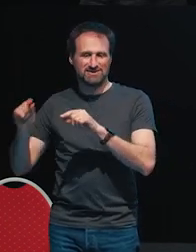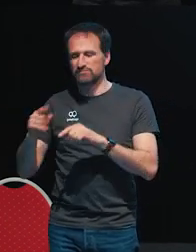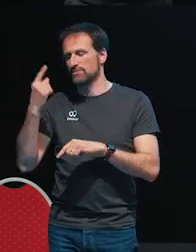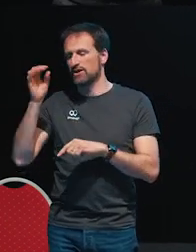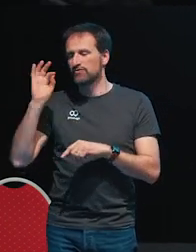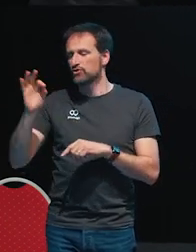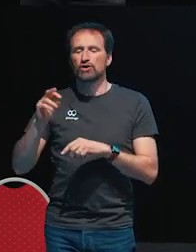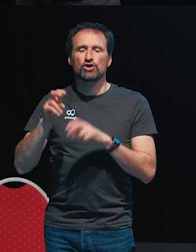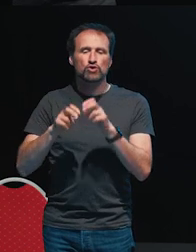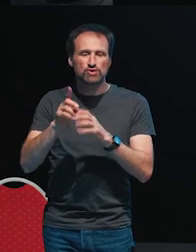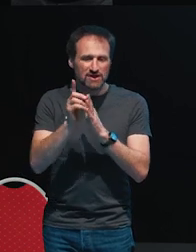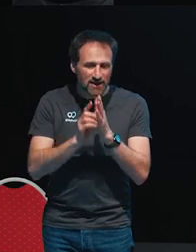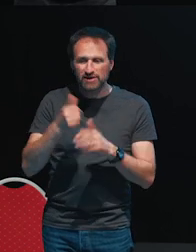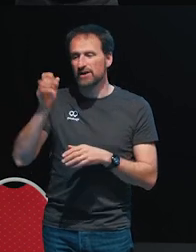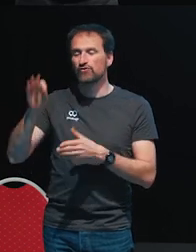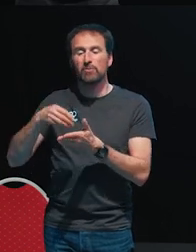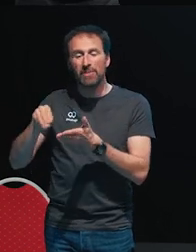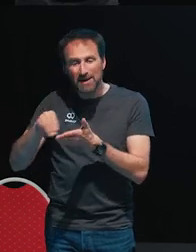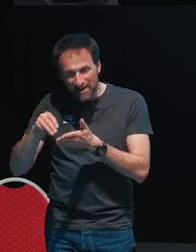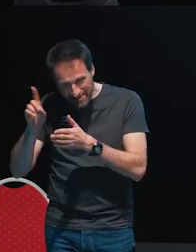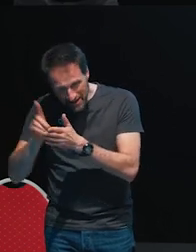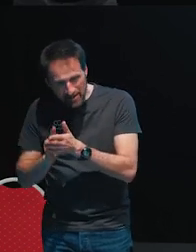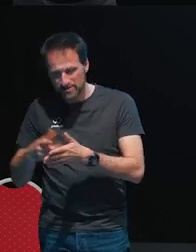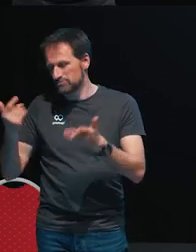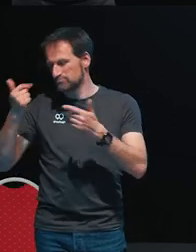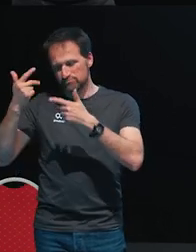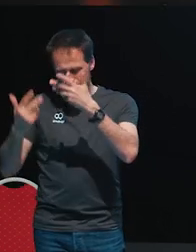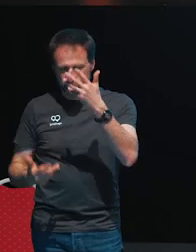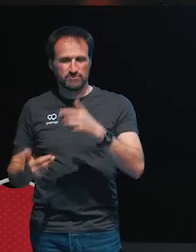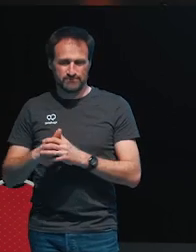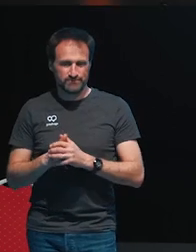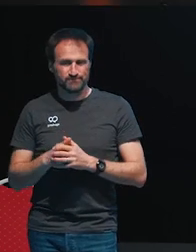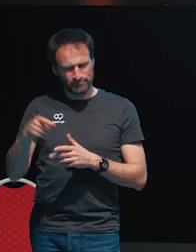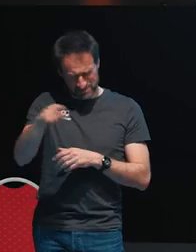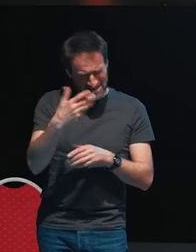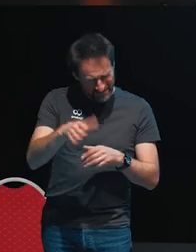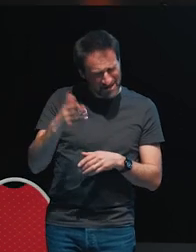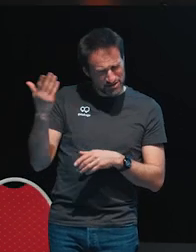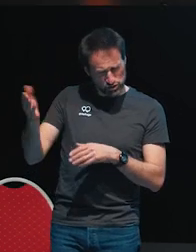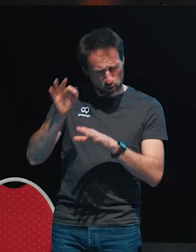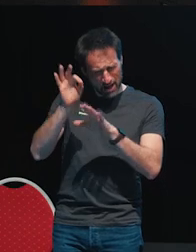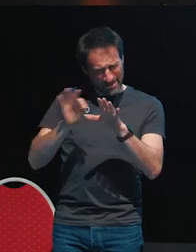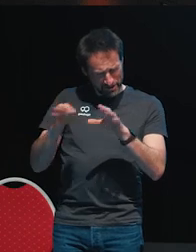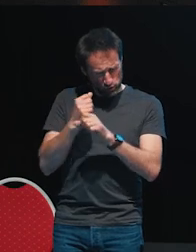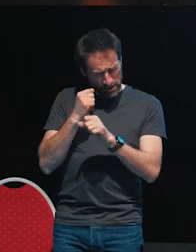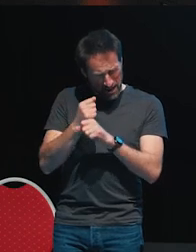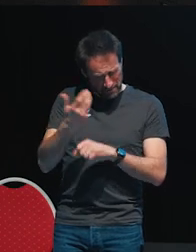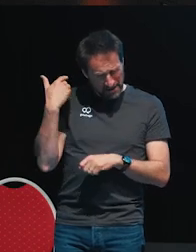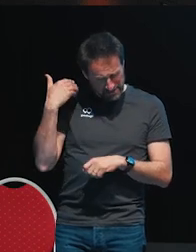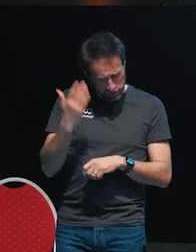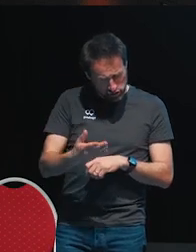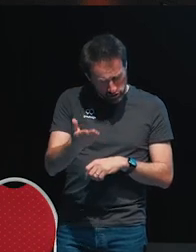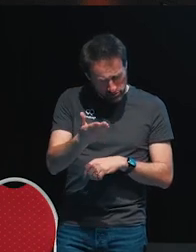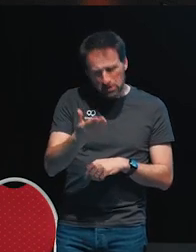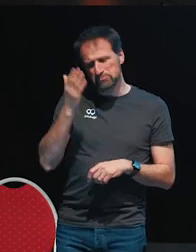for payment data. Who has used an architecture like this before? I guess it's getting more common. So everything